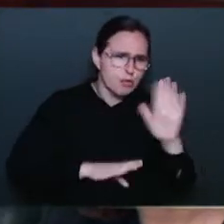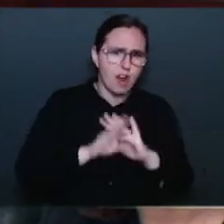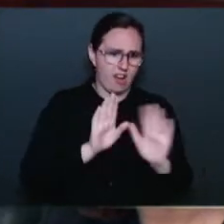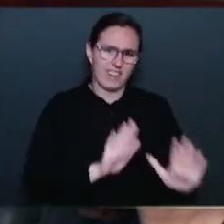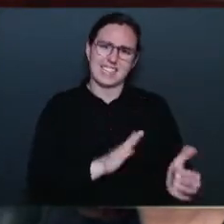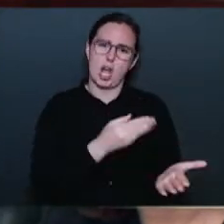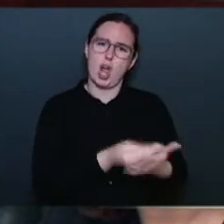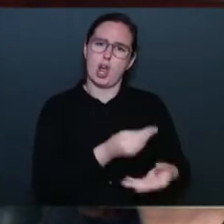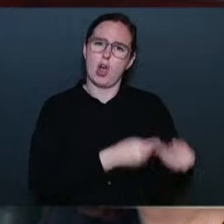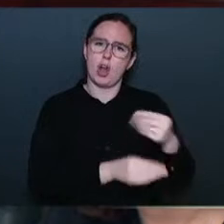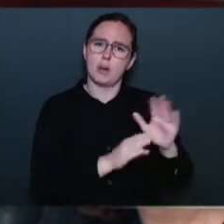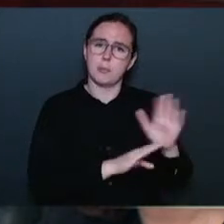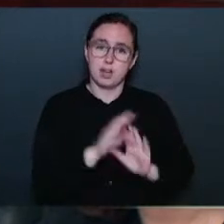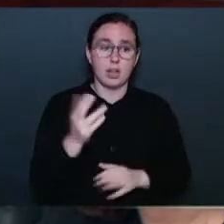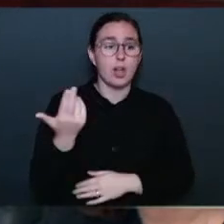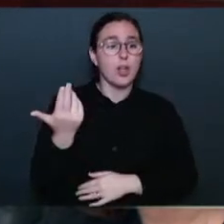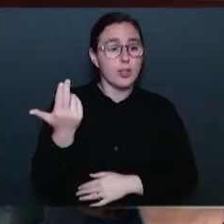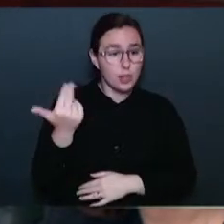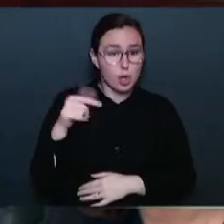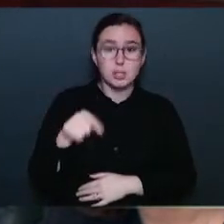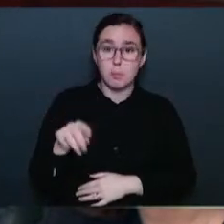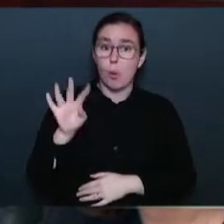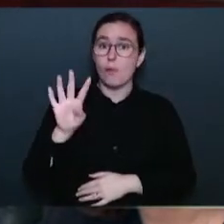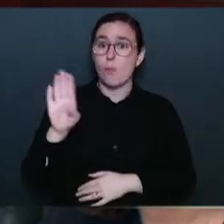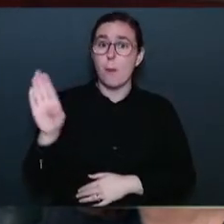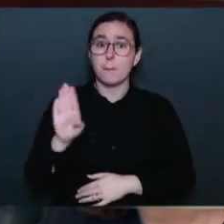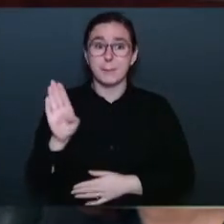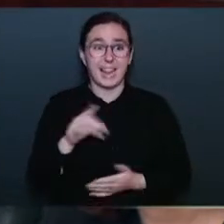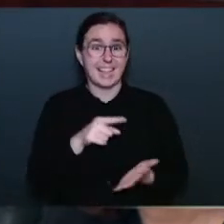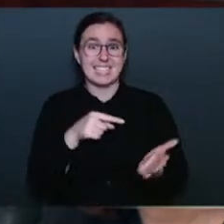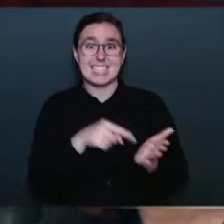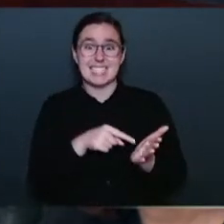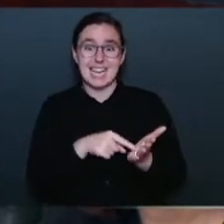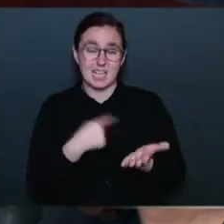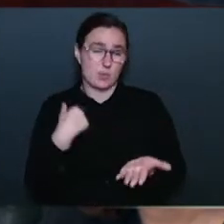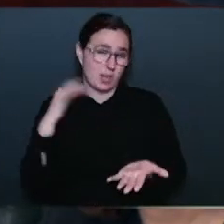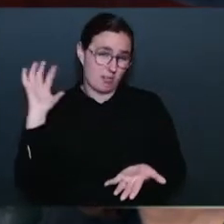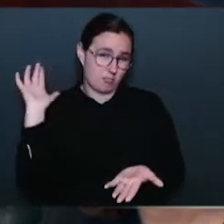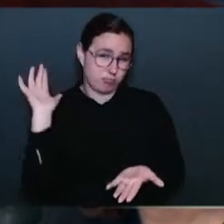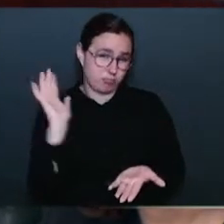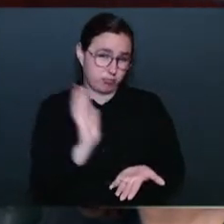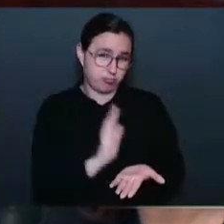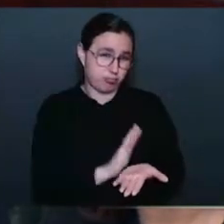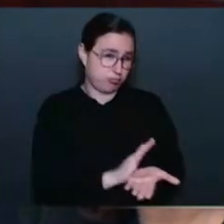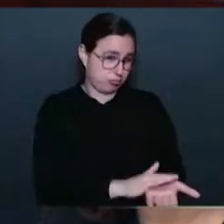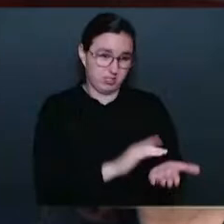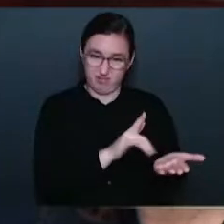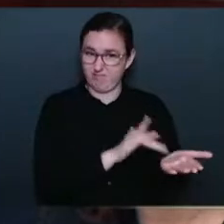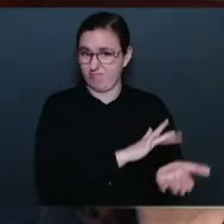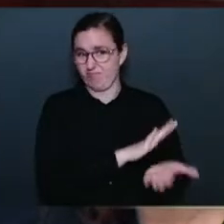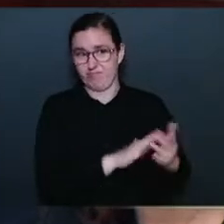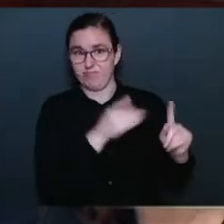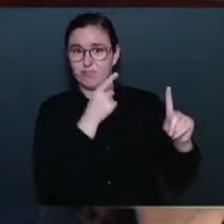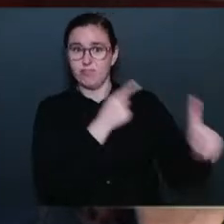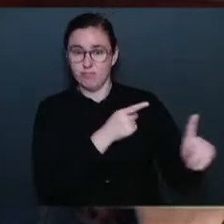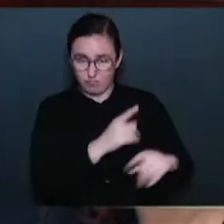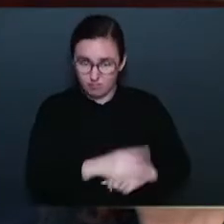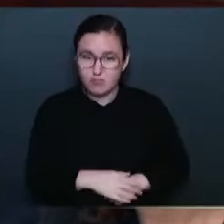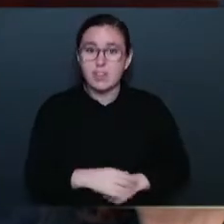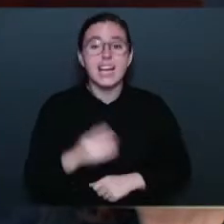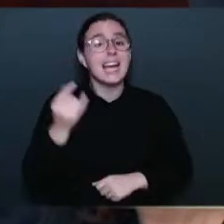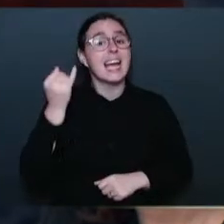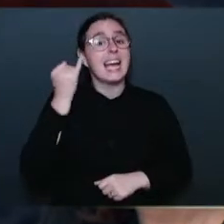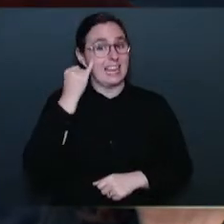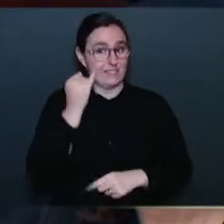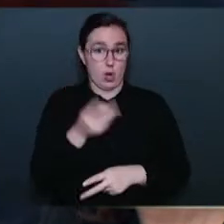in debt this year debt that is maturing this year Mr Speaker if we need to go to Capital markets today with increased cost of capital